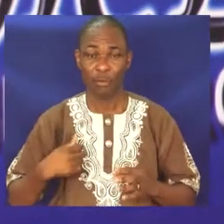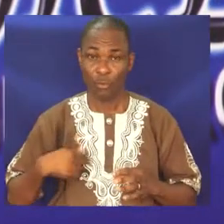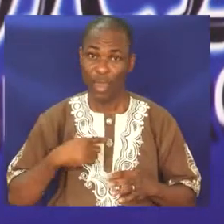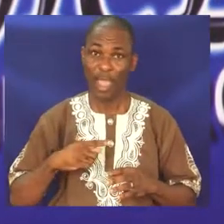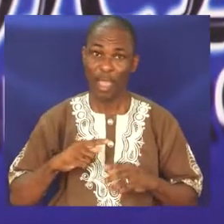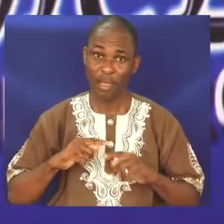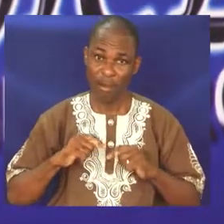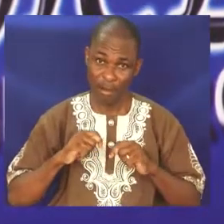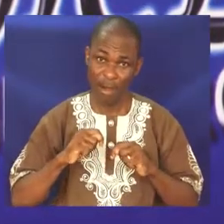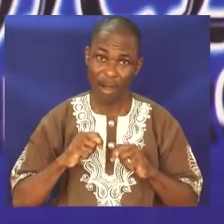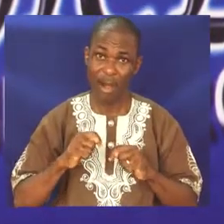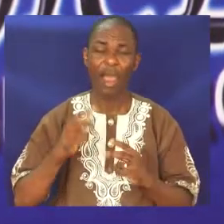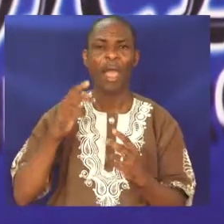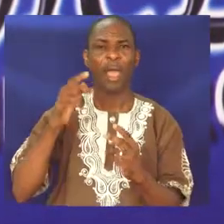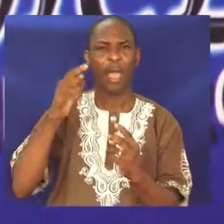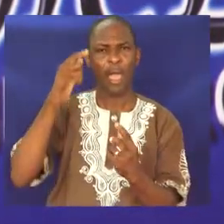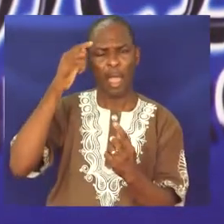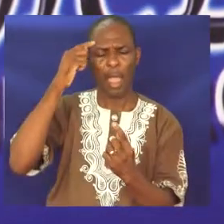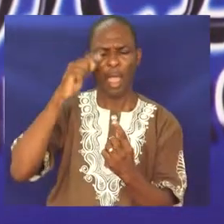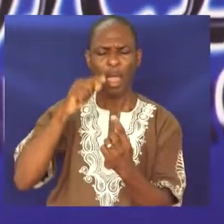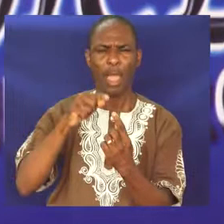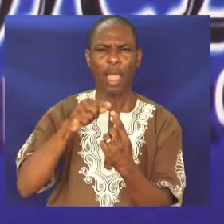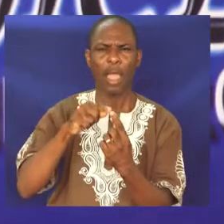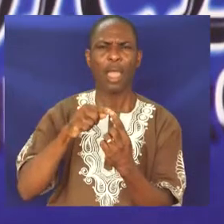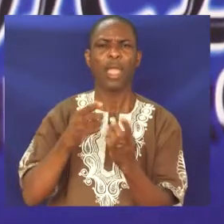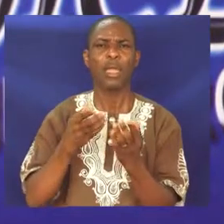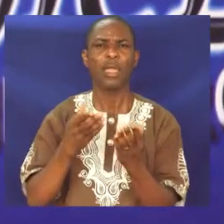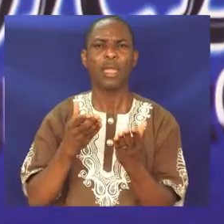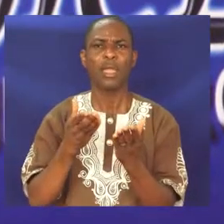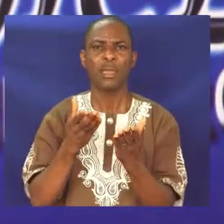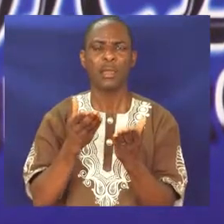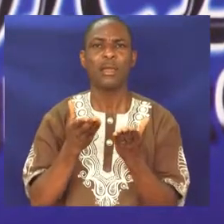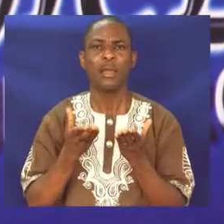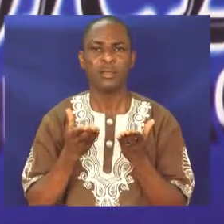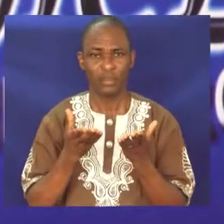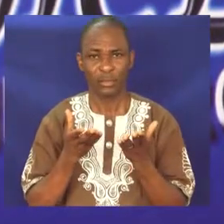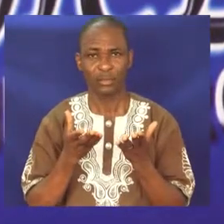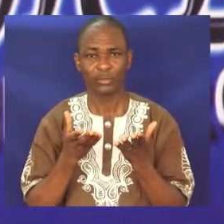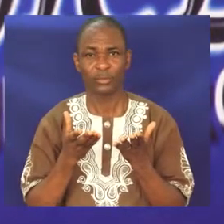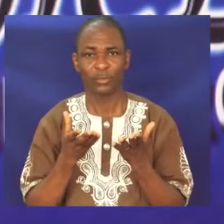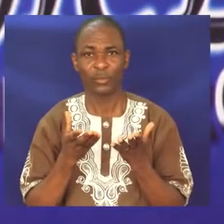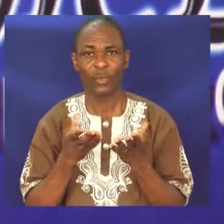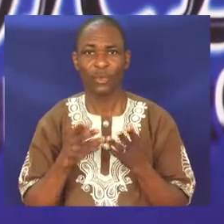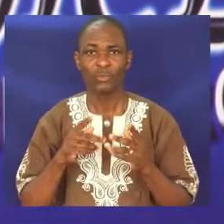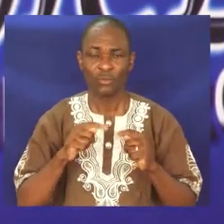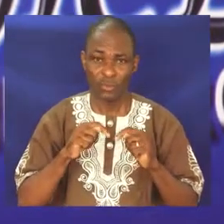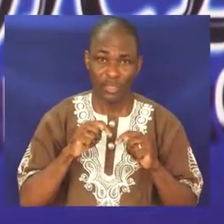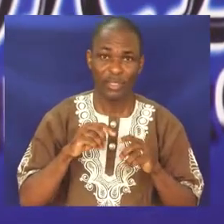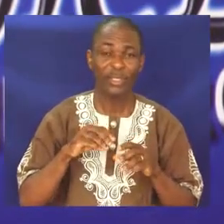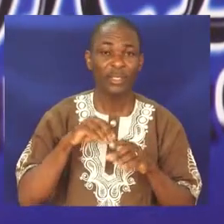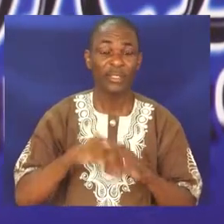se ye ekoye nim sansa botaye bi ho se ye nsa ekoka wabrabom fasa de no esi wani so na